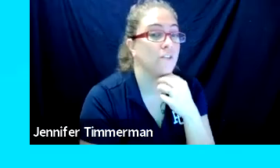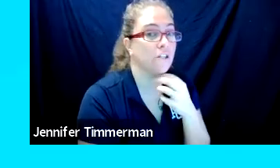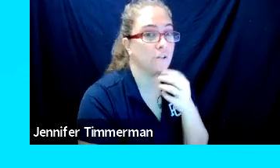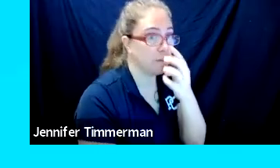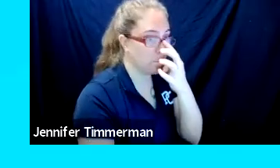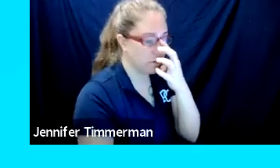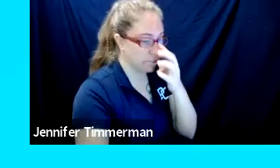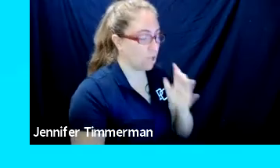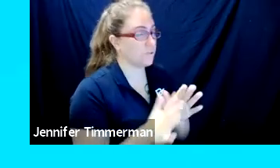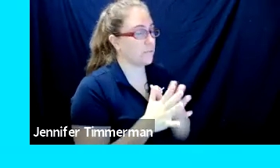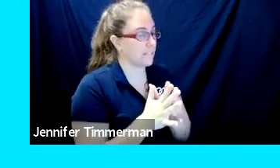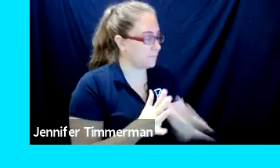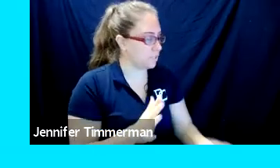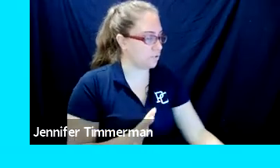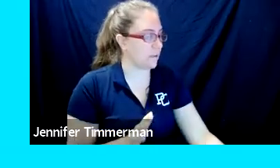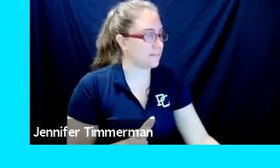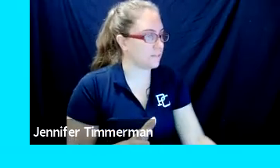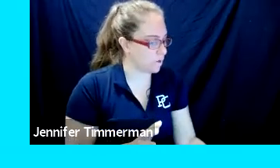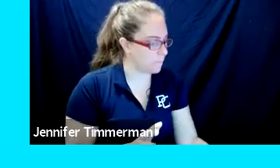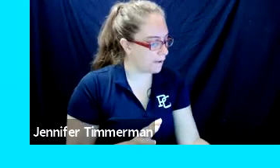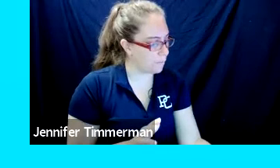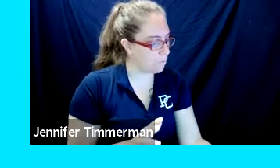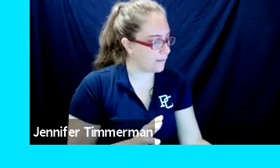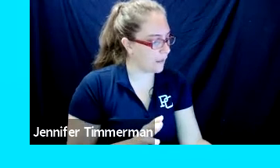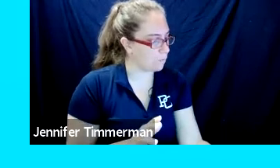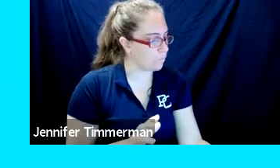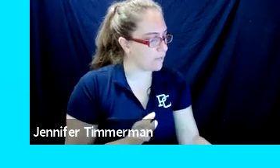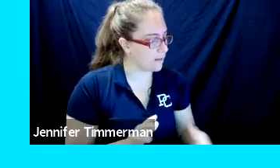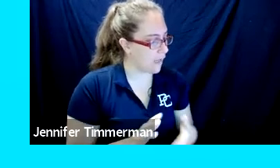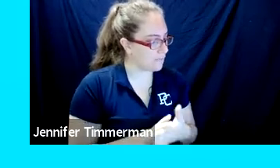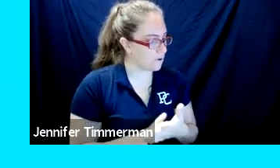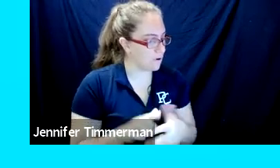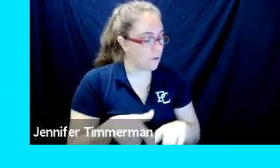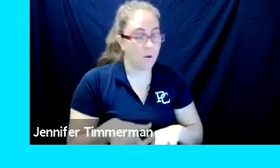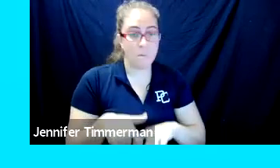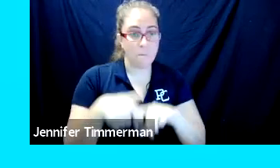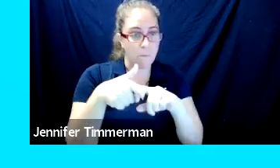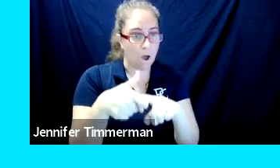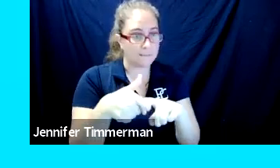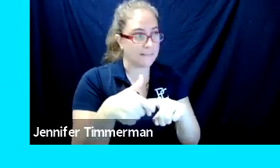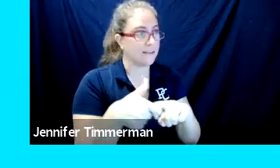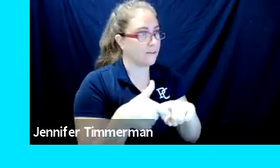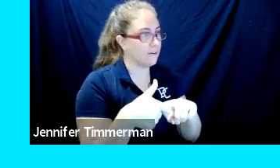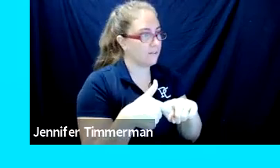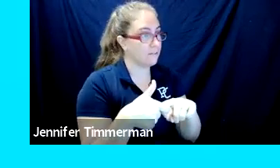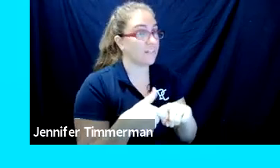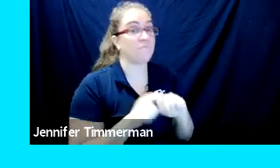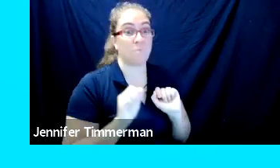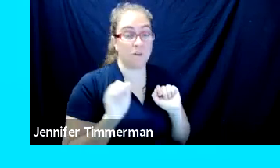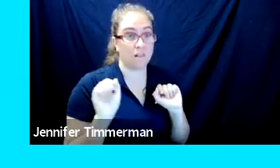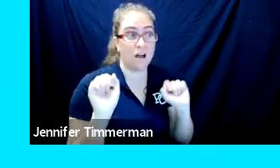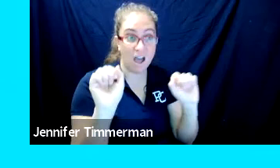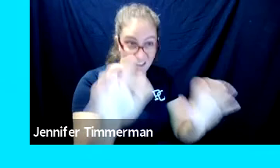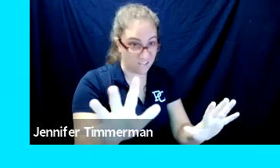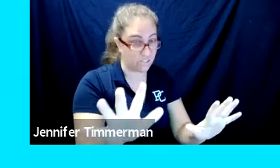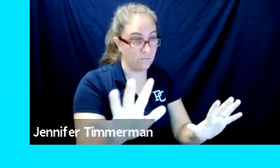So I have a little bit more to go. So it's up to you guys. Since we're about at 1 hour, we can either pause here because I've thrown